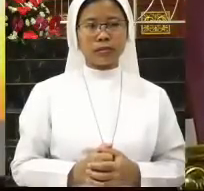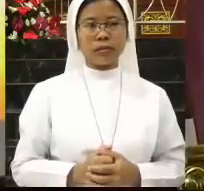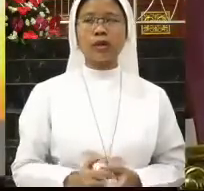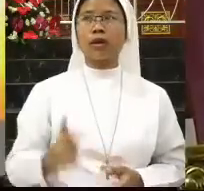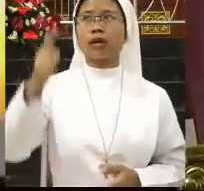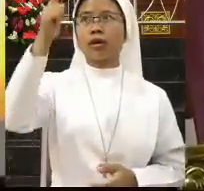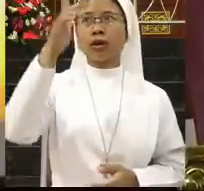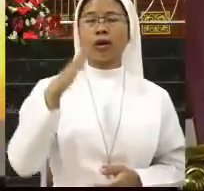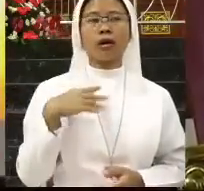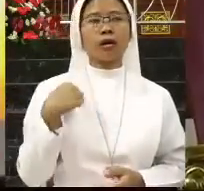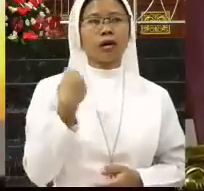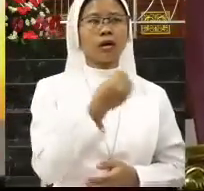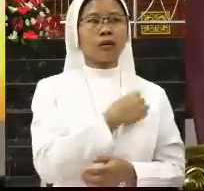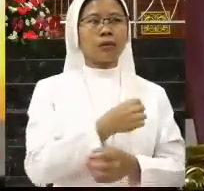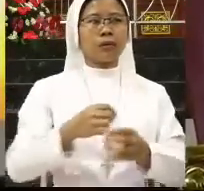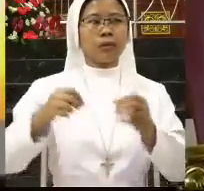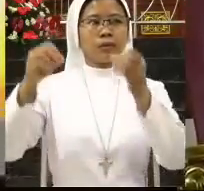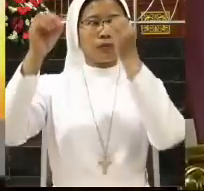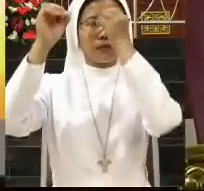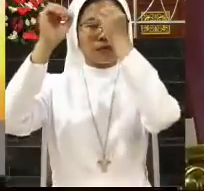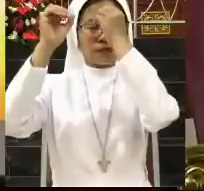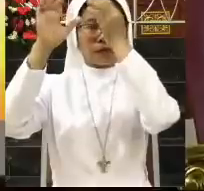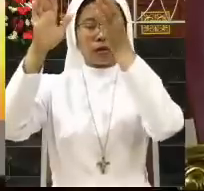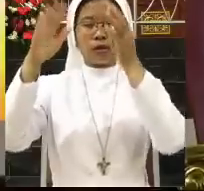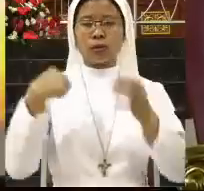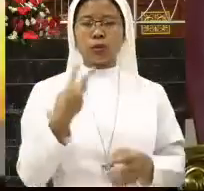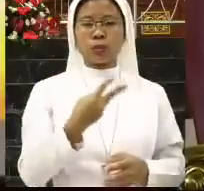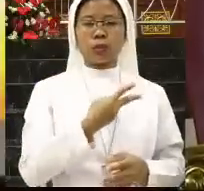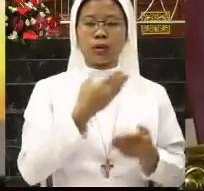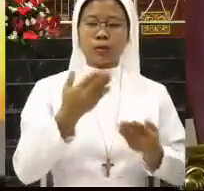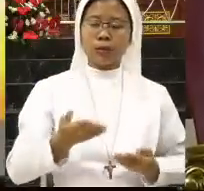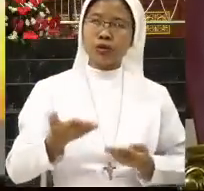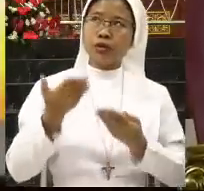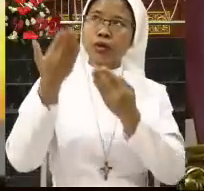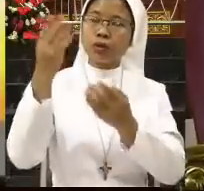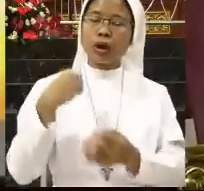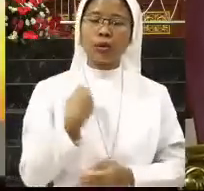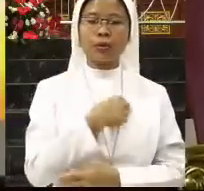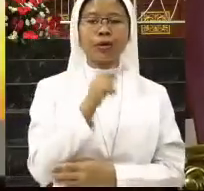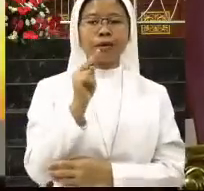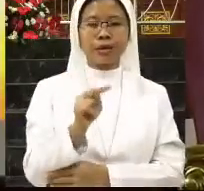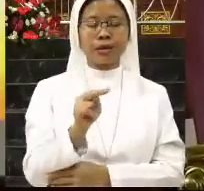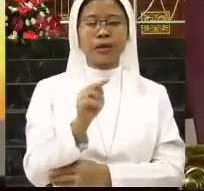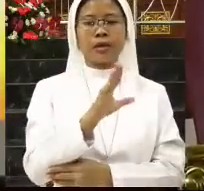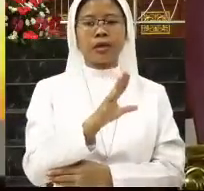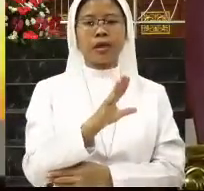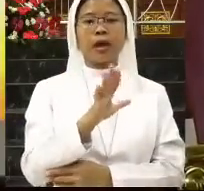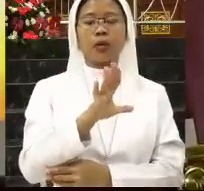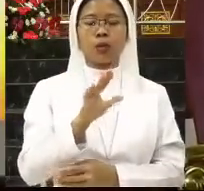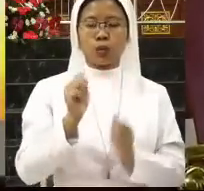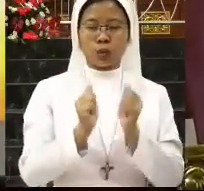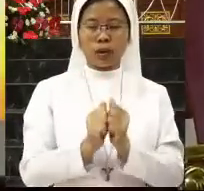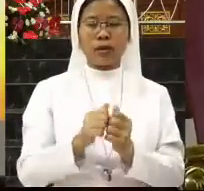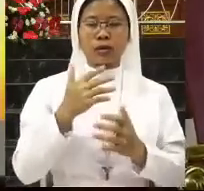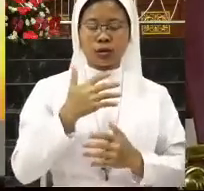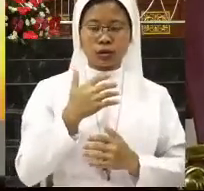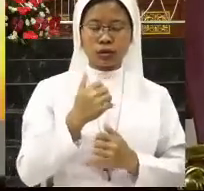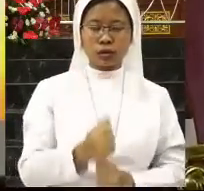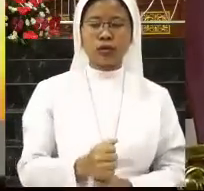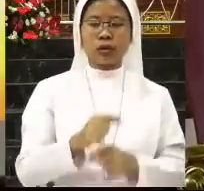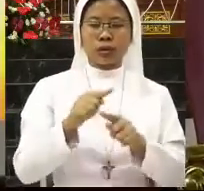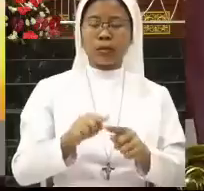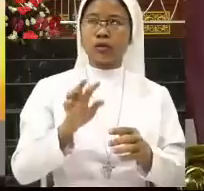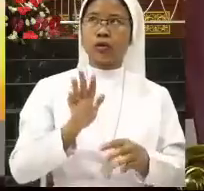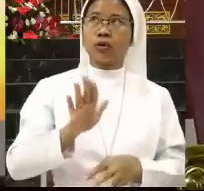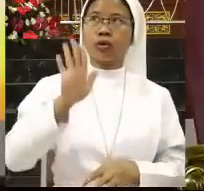God, our Father, we present to you our needs and petitions with strong dependence on the motherhood of